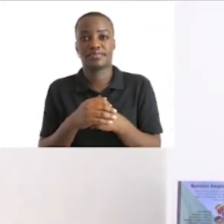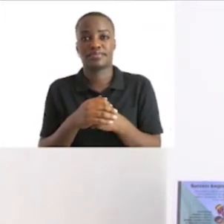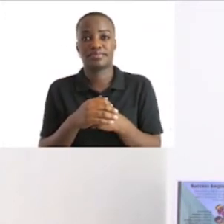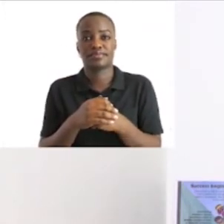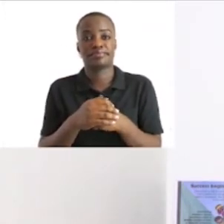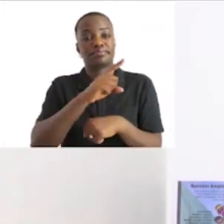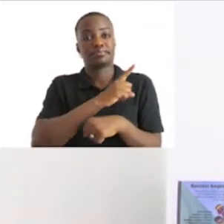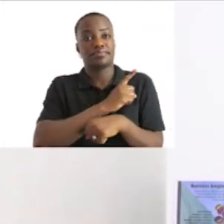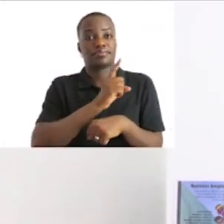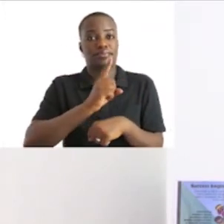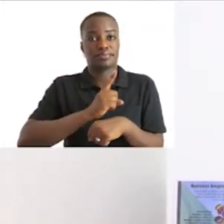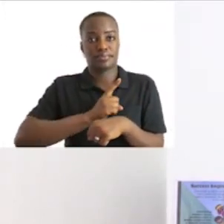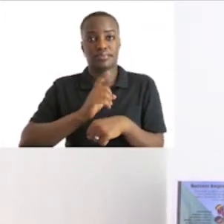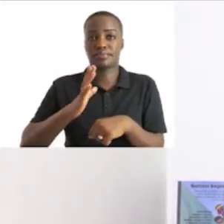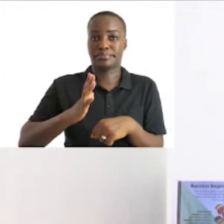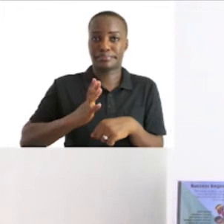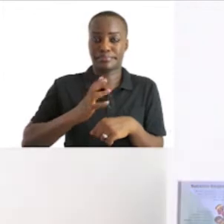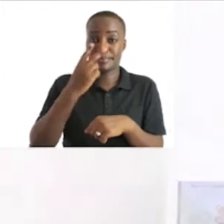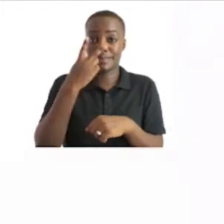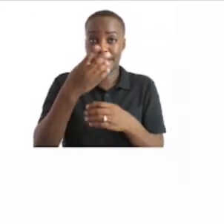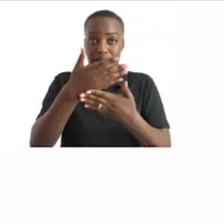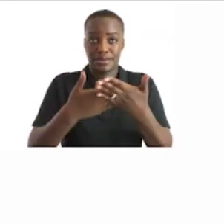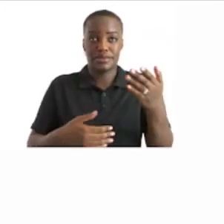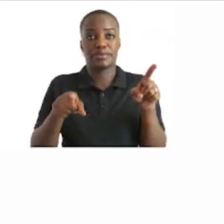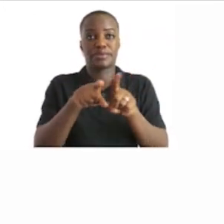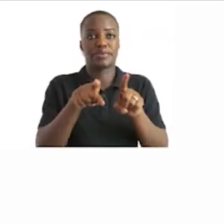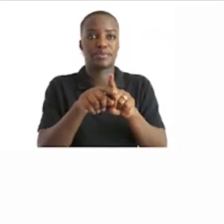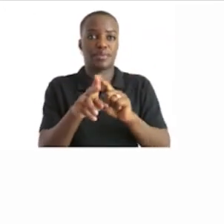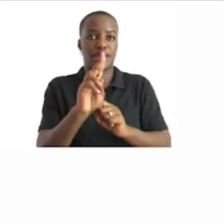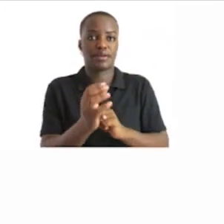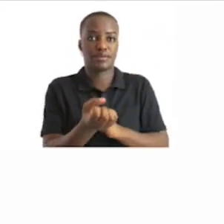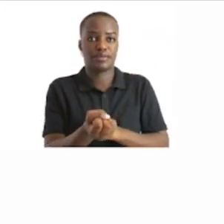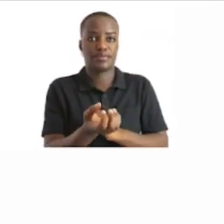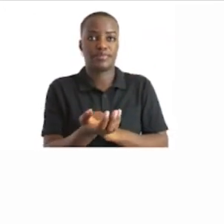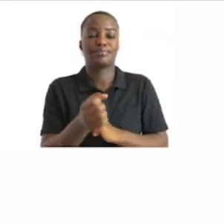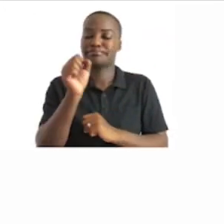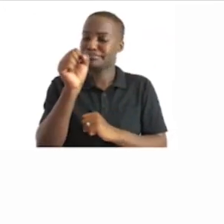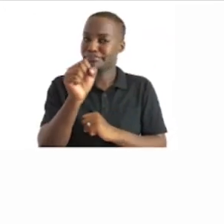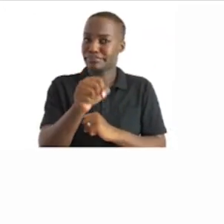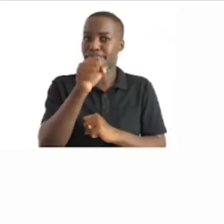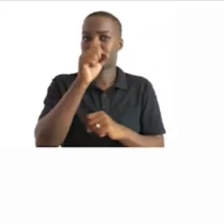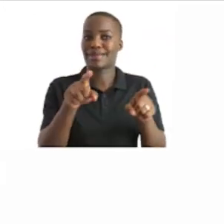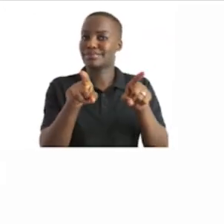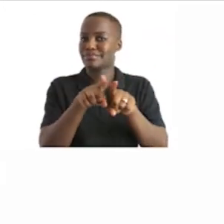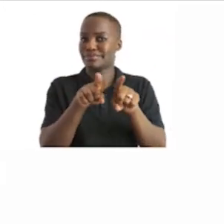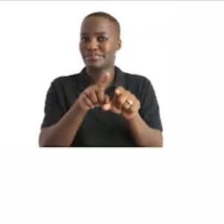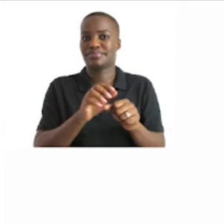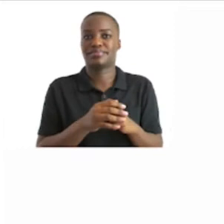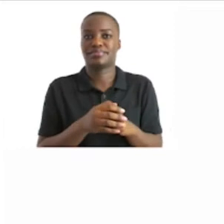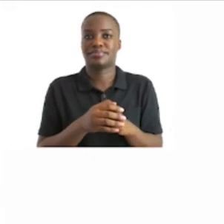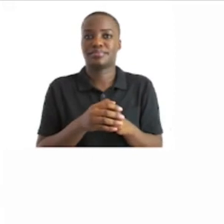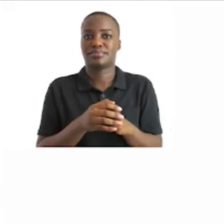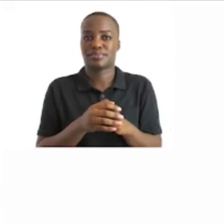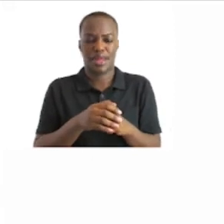Now I'd like you to check in your booklet if this is the same answer. Yes, we got the same answer. So